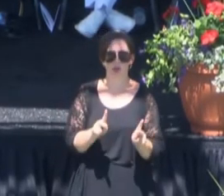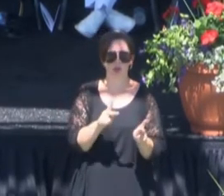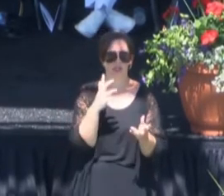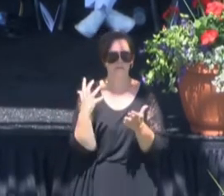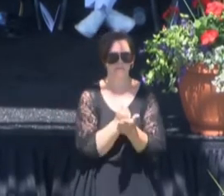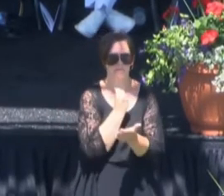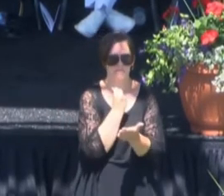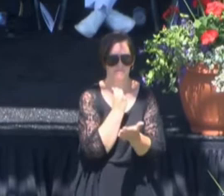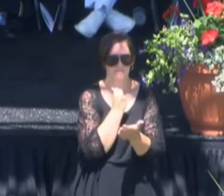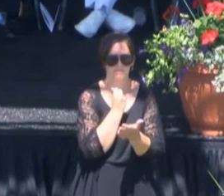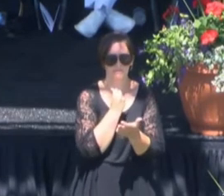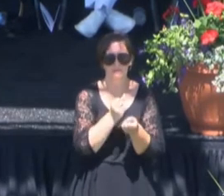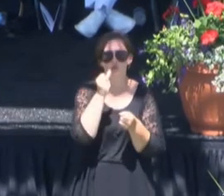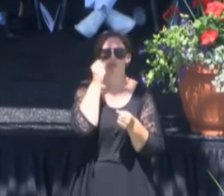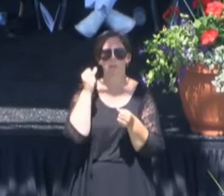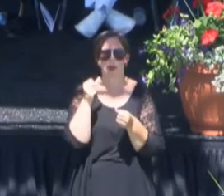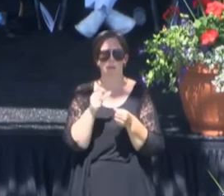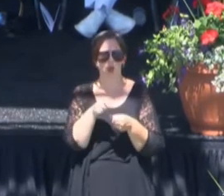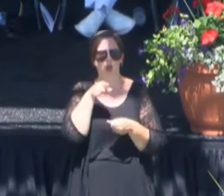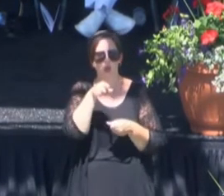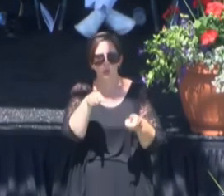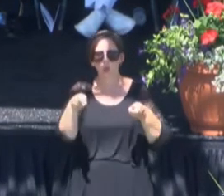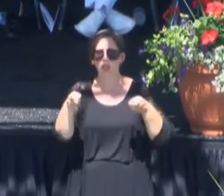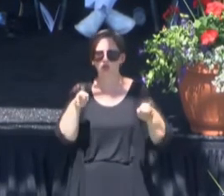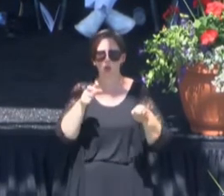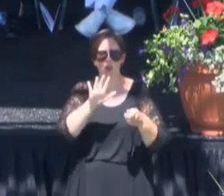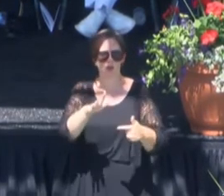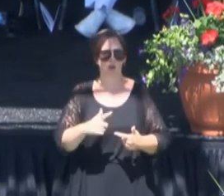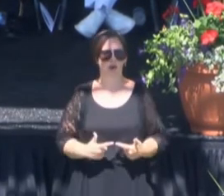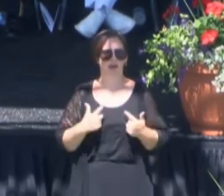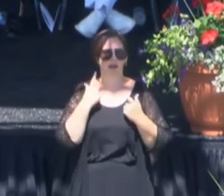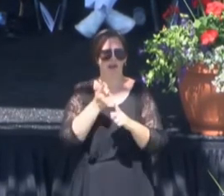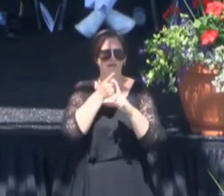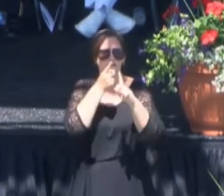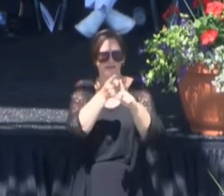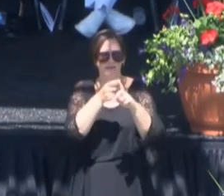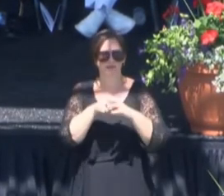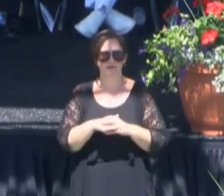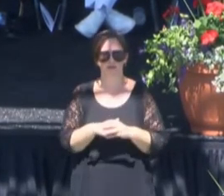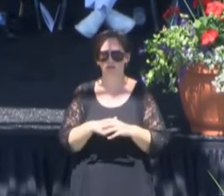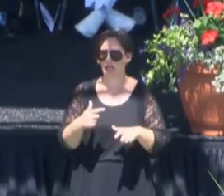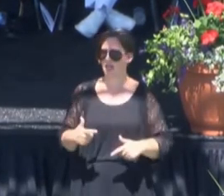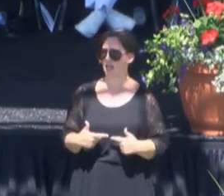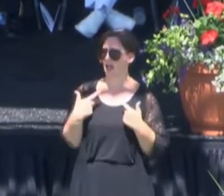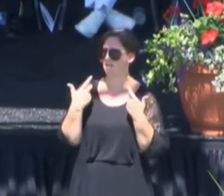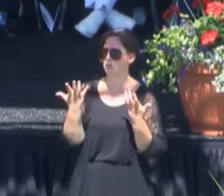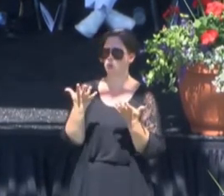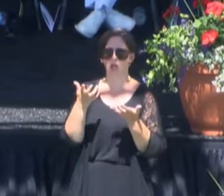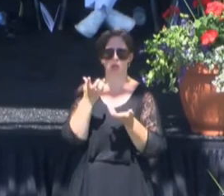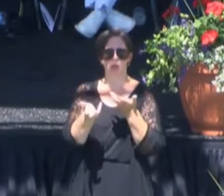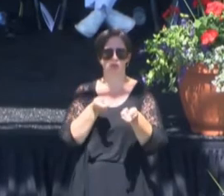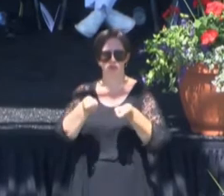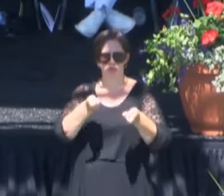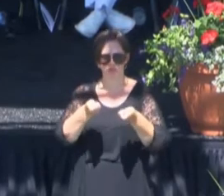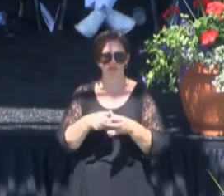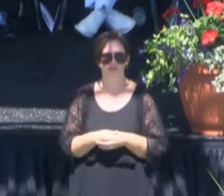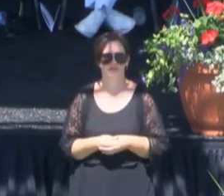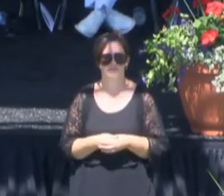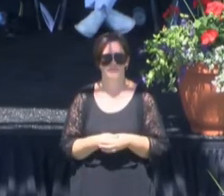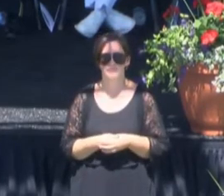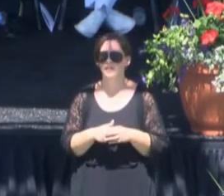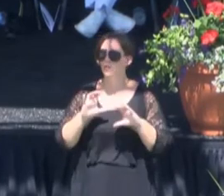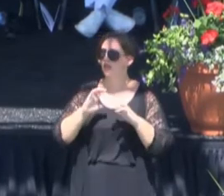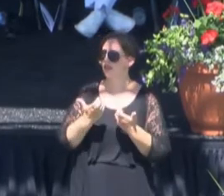it. Remember that you control your own destiny, and life is what you make it. To the class